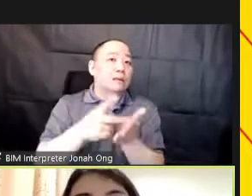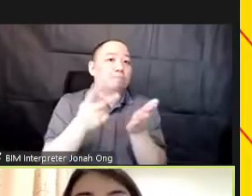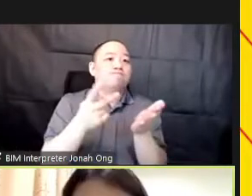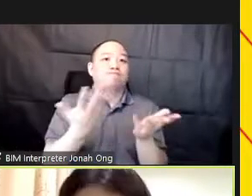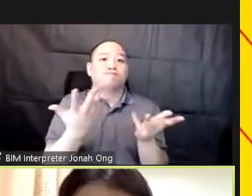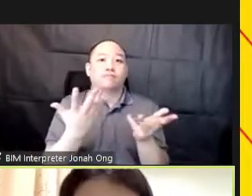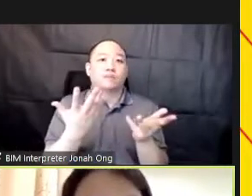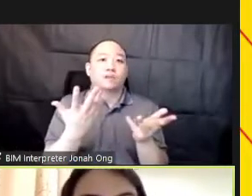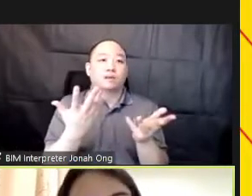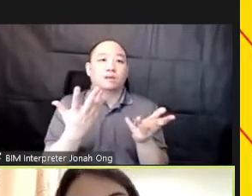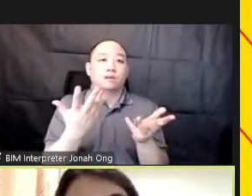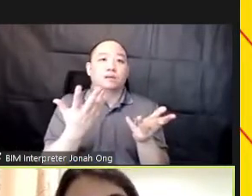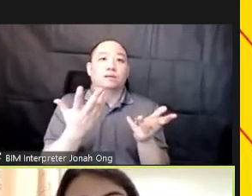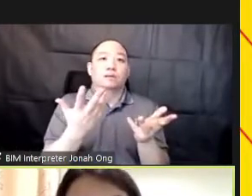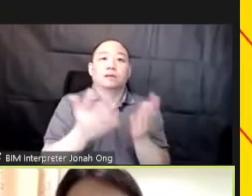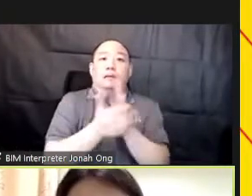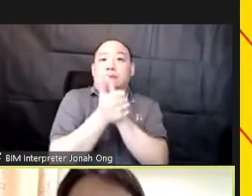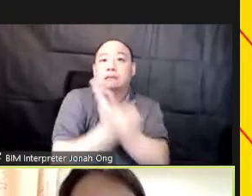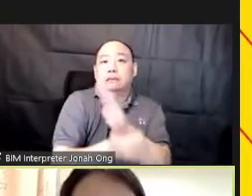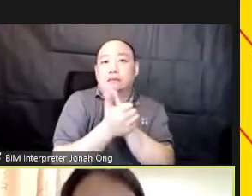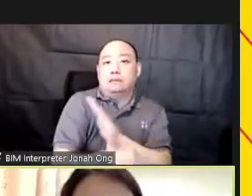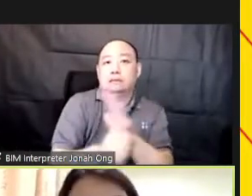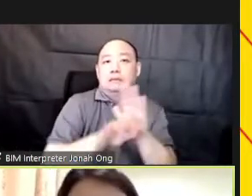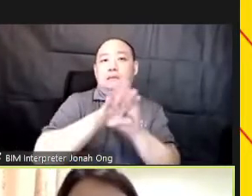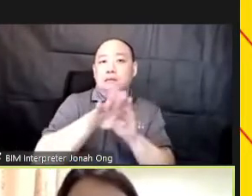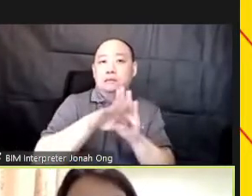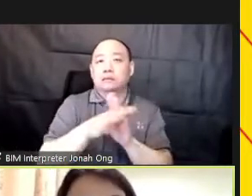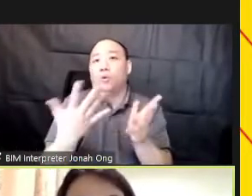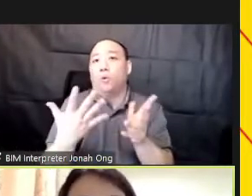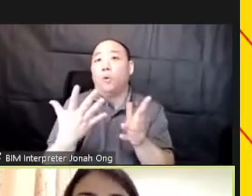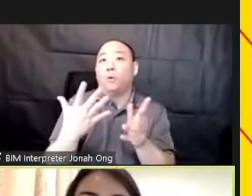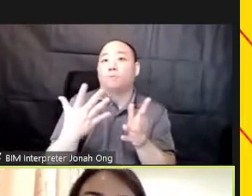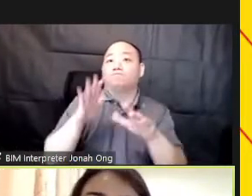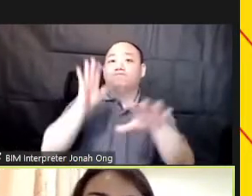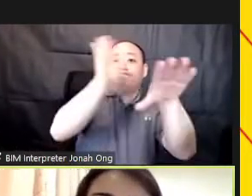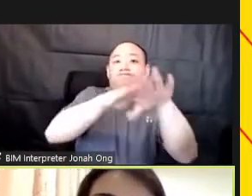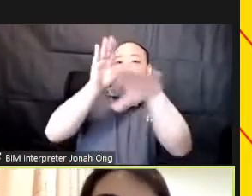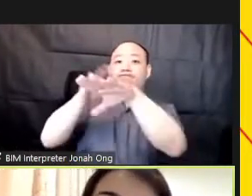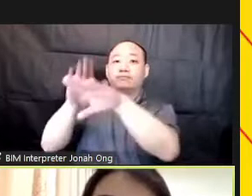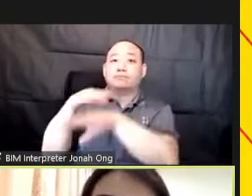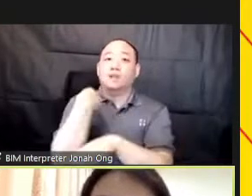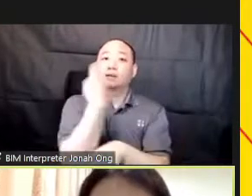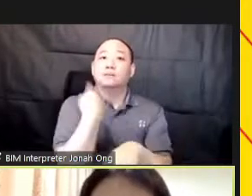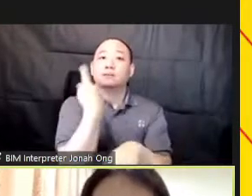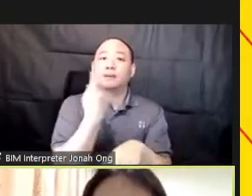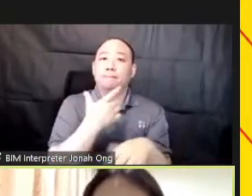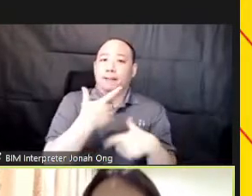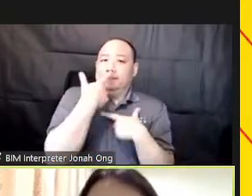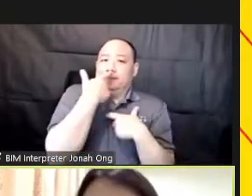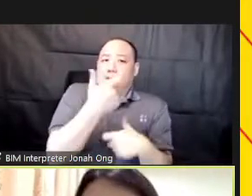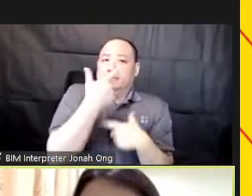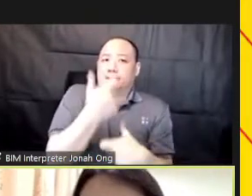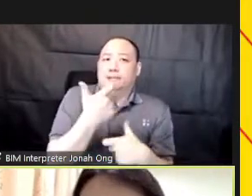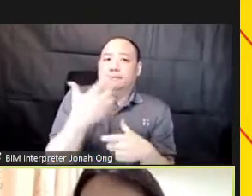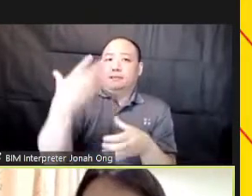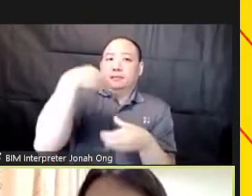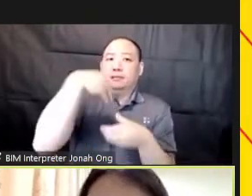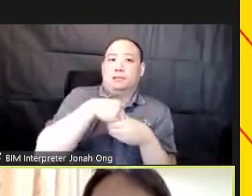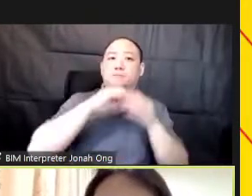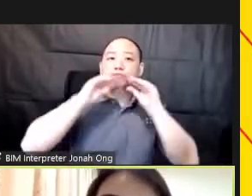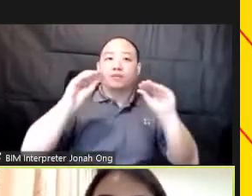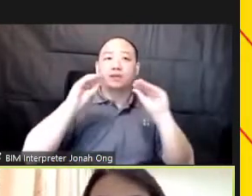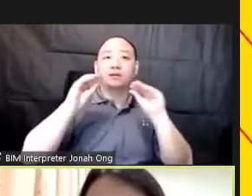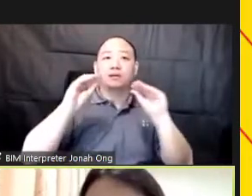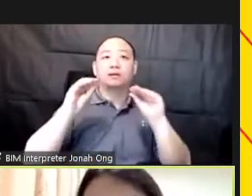getting people interested in the teaching profession. And finally, building school leaders as community leaders. So a lot of what we do